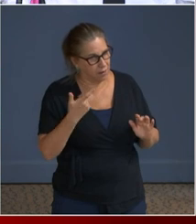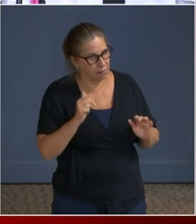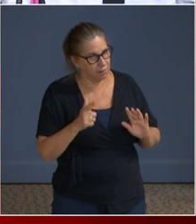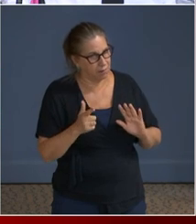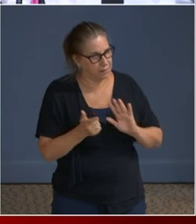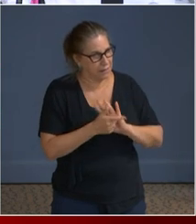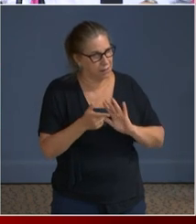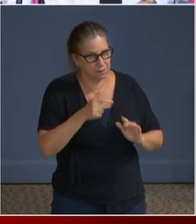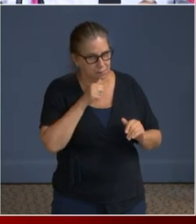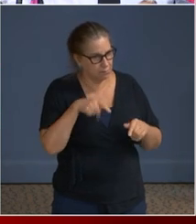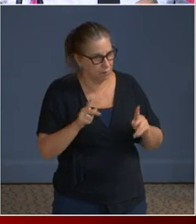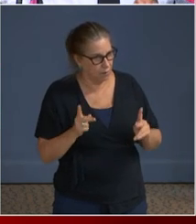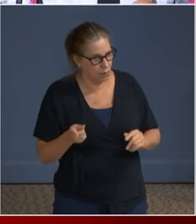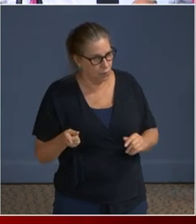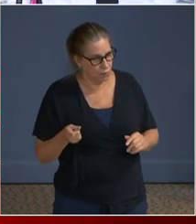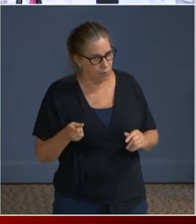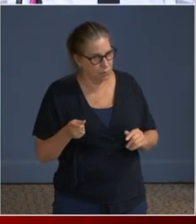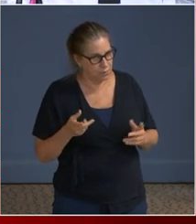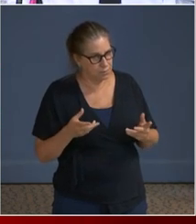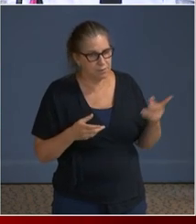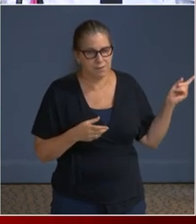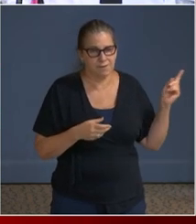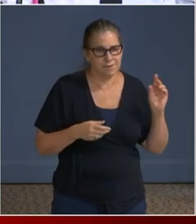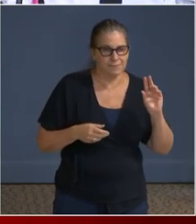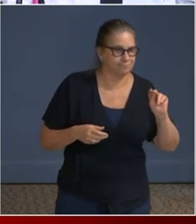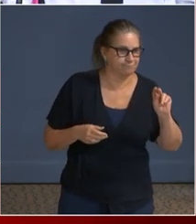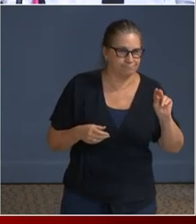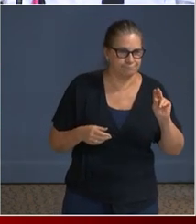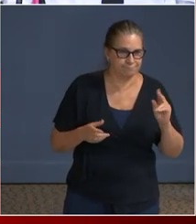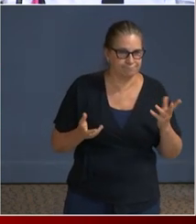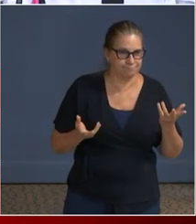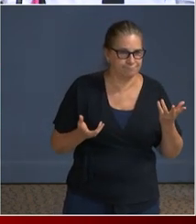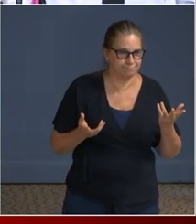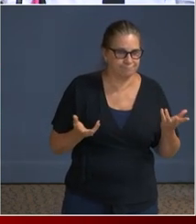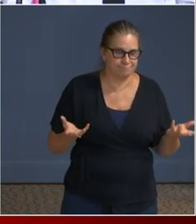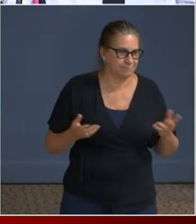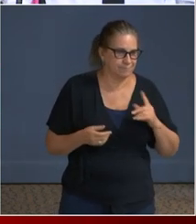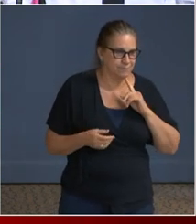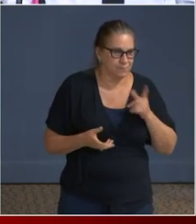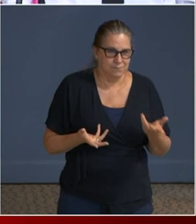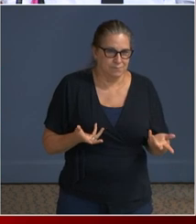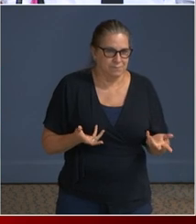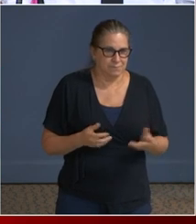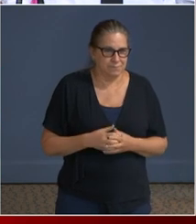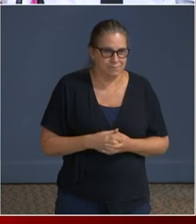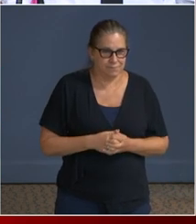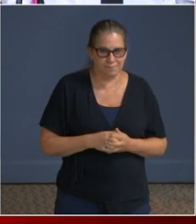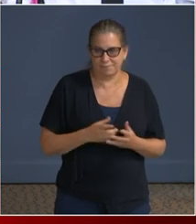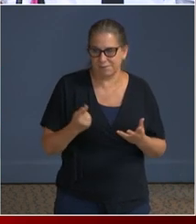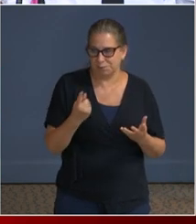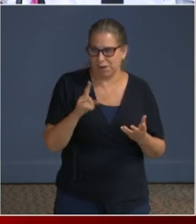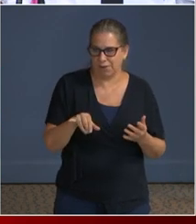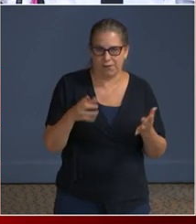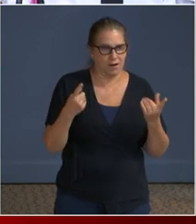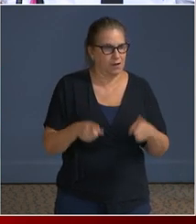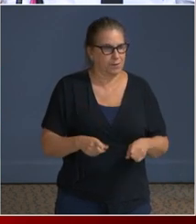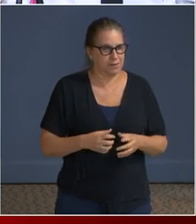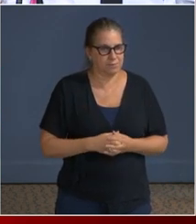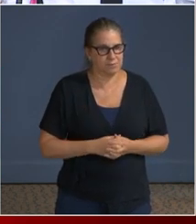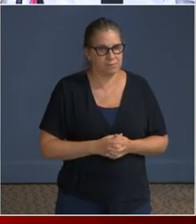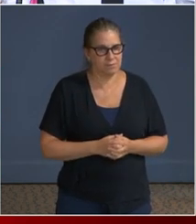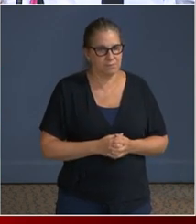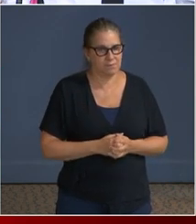entire community. You know, but this is absolutely ridiculous. Like something like this could happen. This is